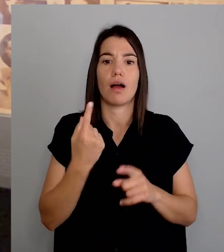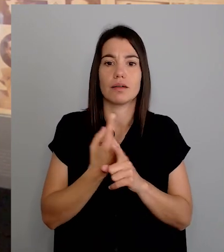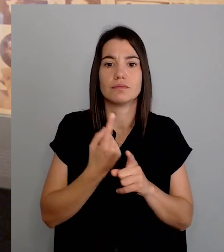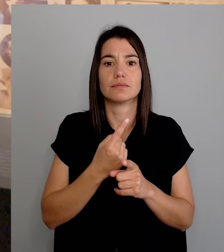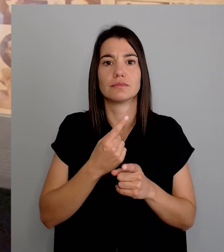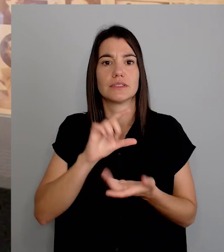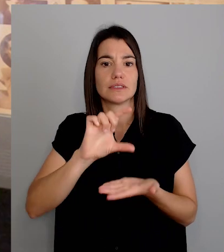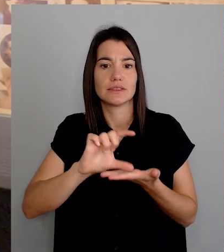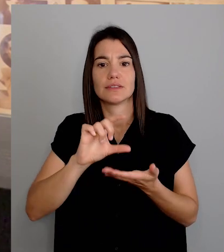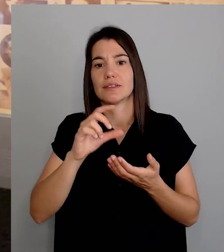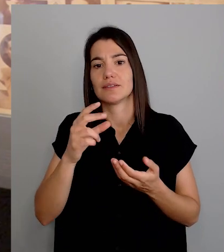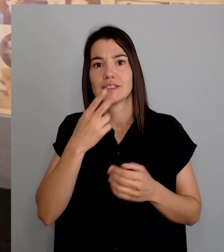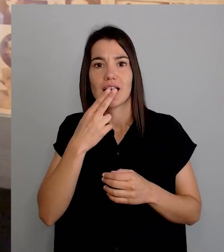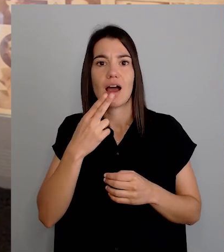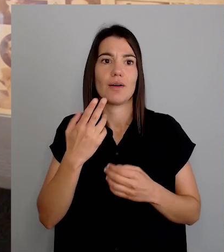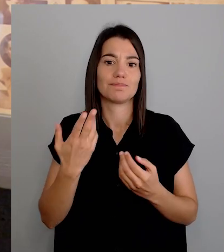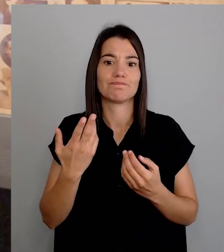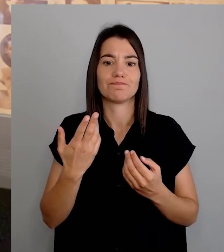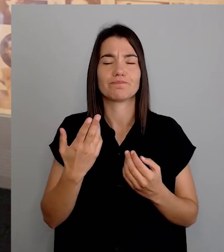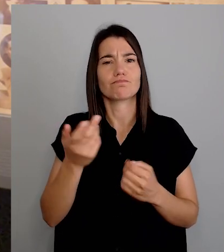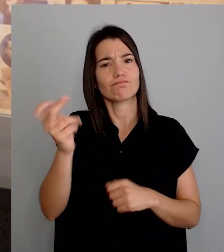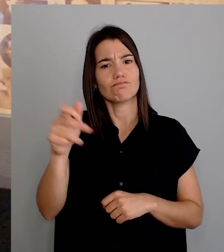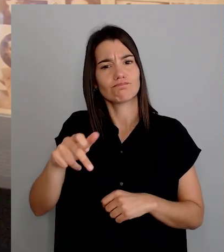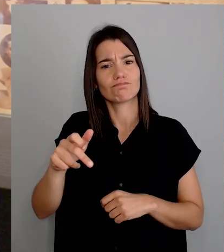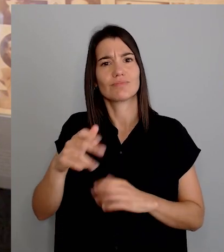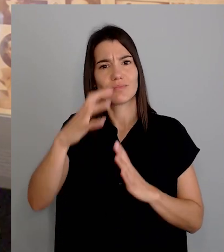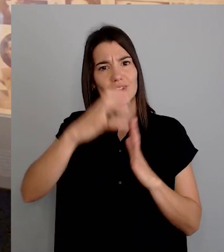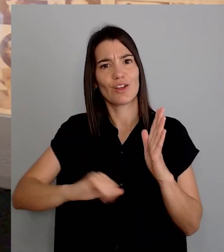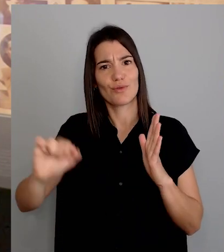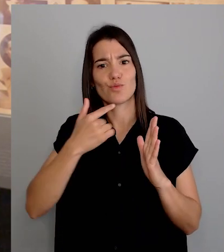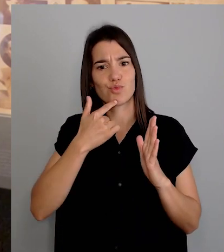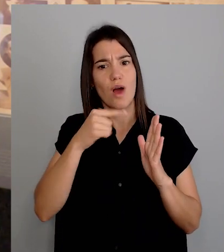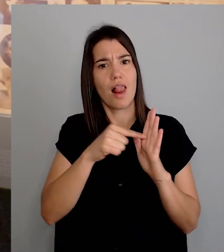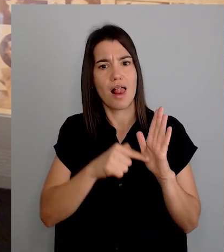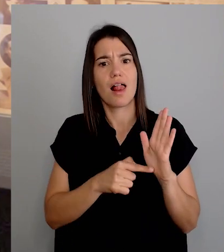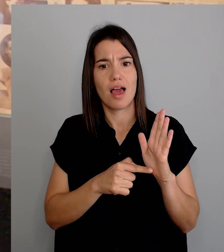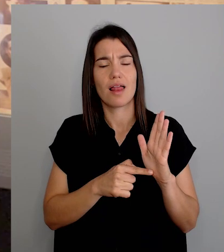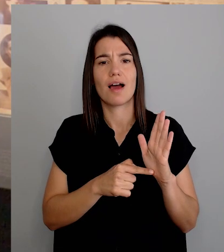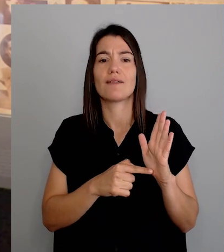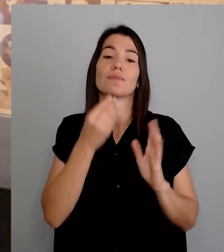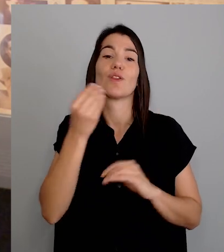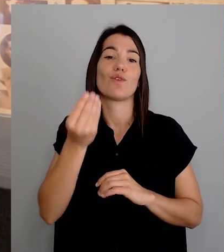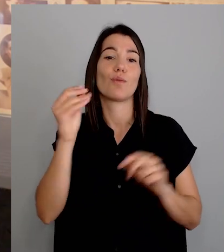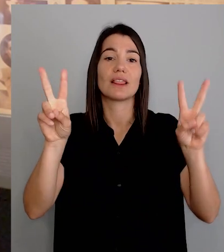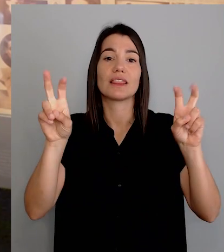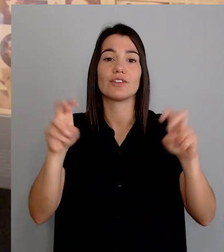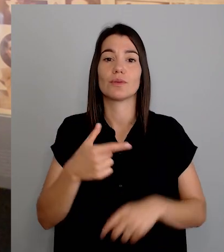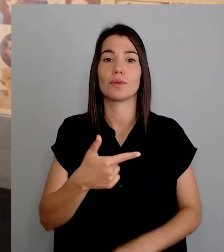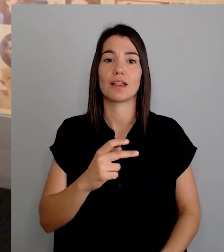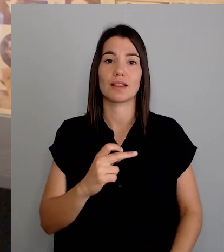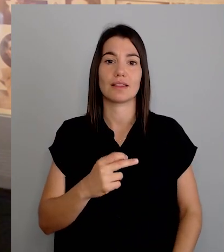fosforeira. From the famous